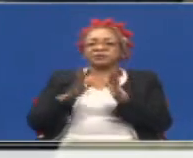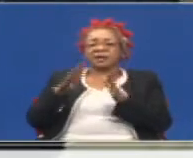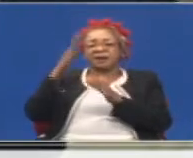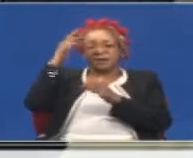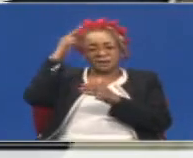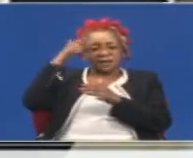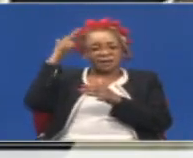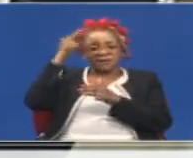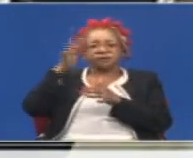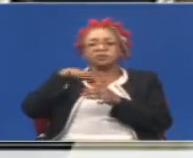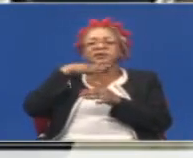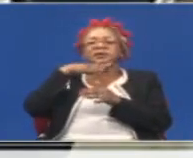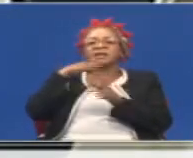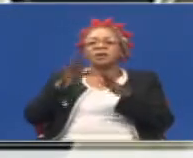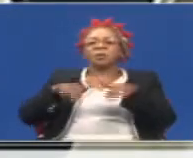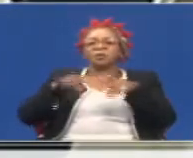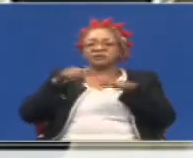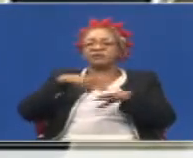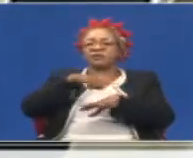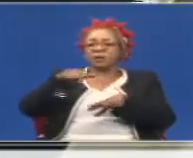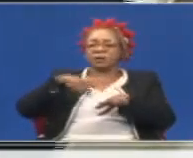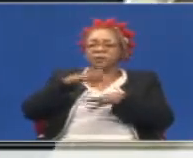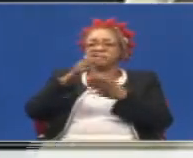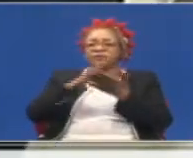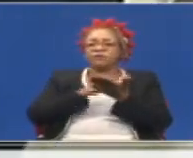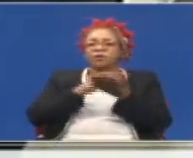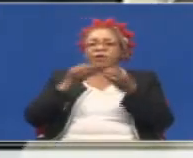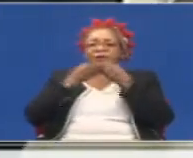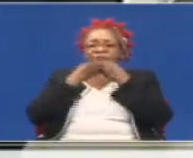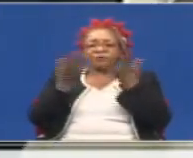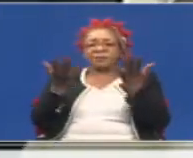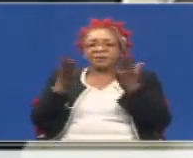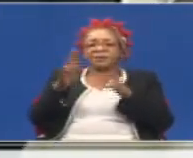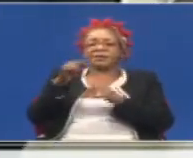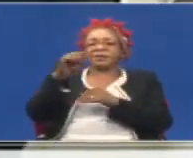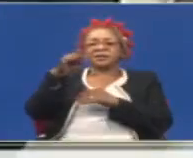they waited for hours before notifying the authorities. Ngina Kirori, NTV.